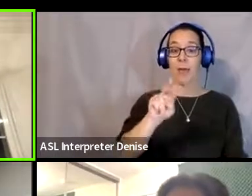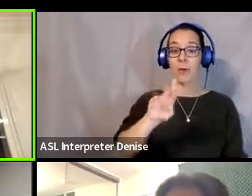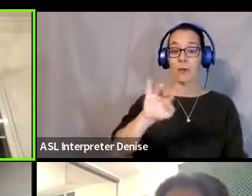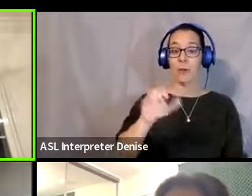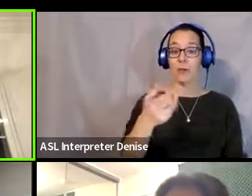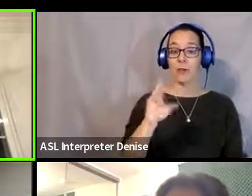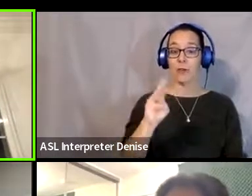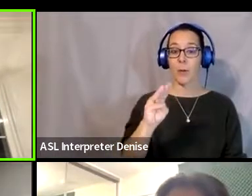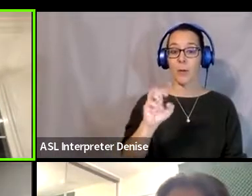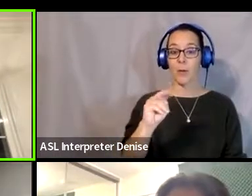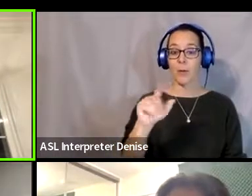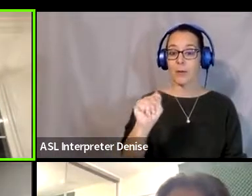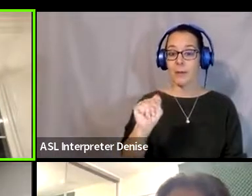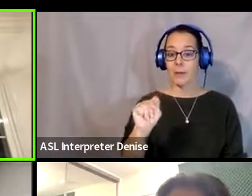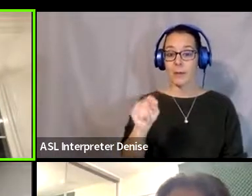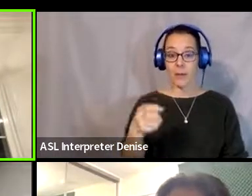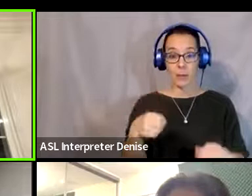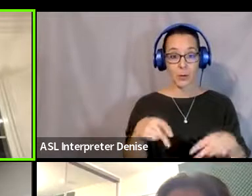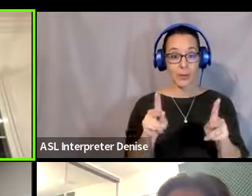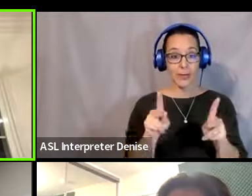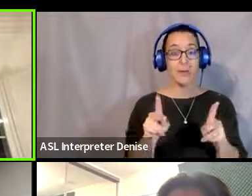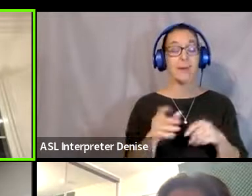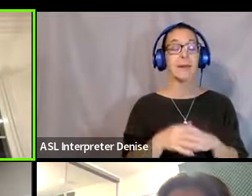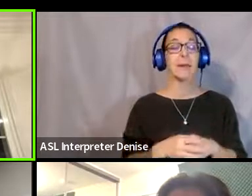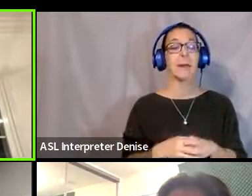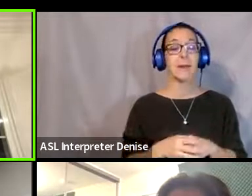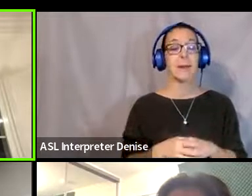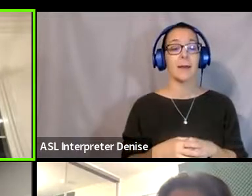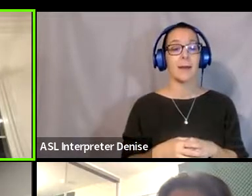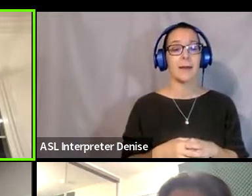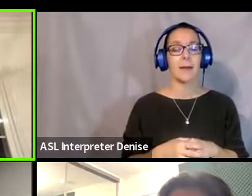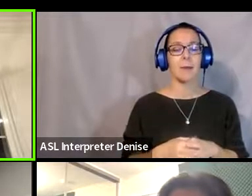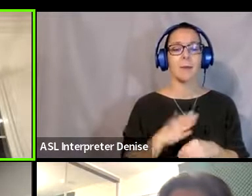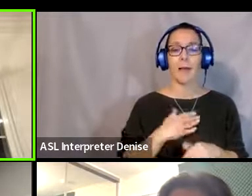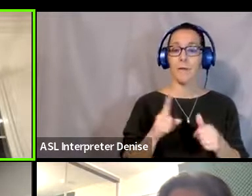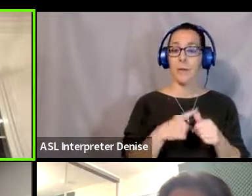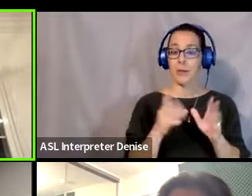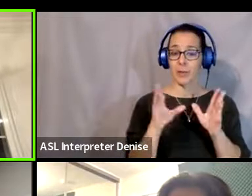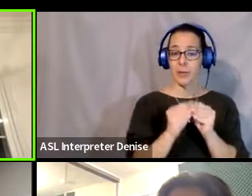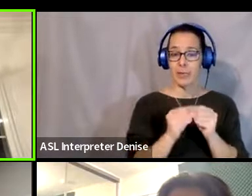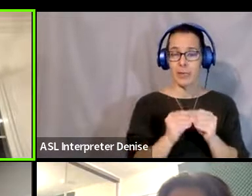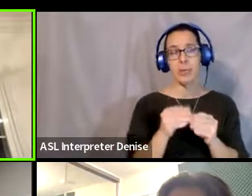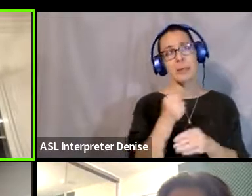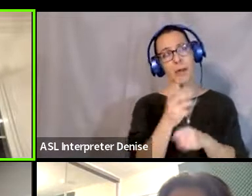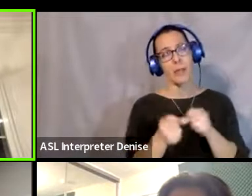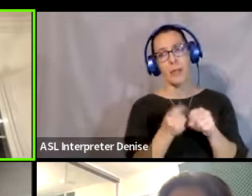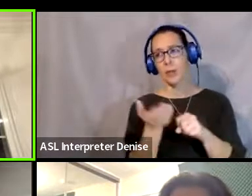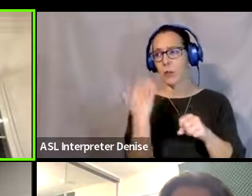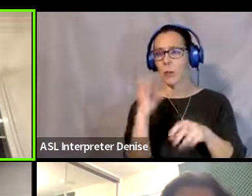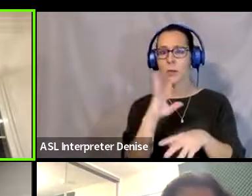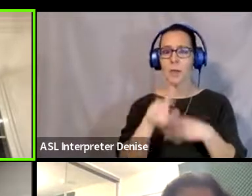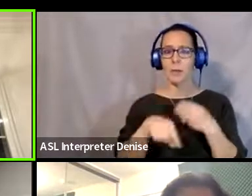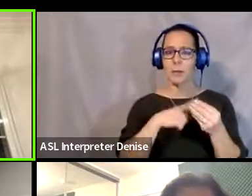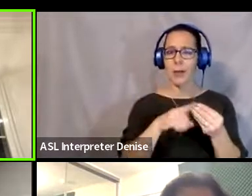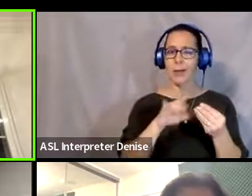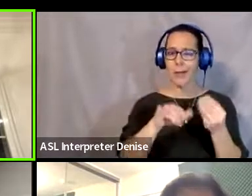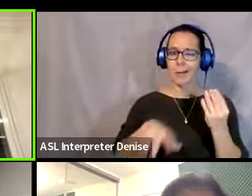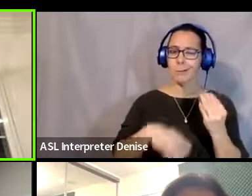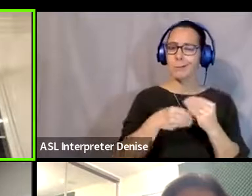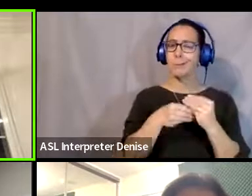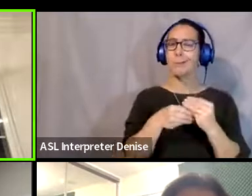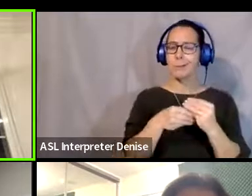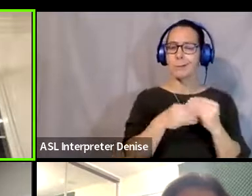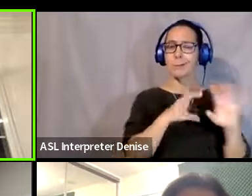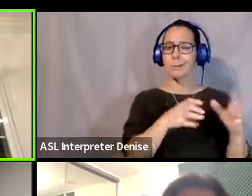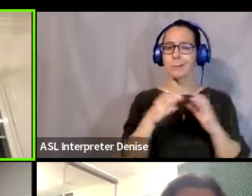Starting with my first meeting a few years ago, we talked about enrichment, and thank you to friends, because I pitched an idea